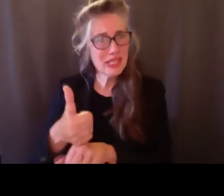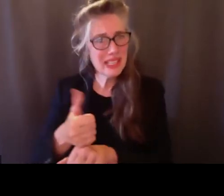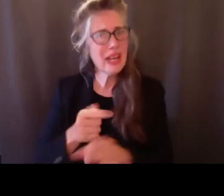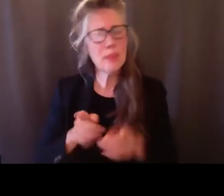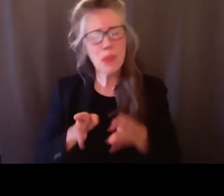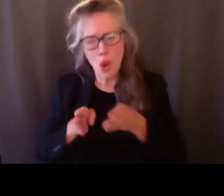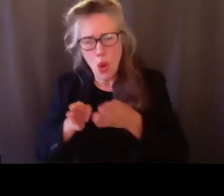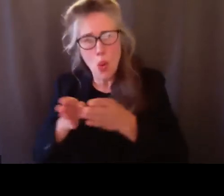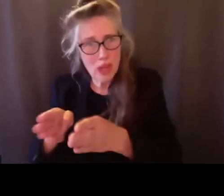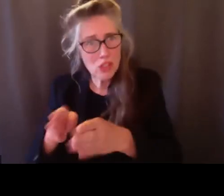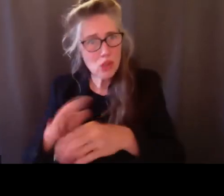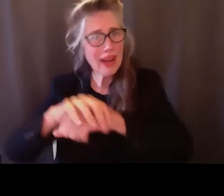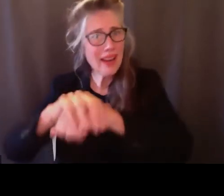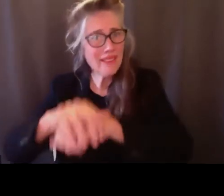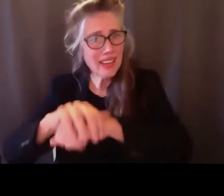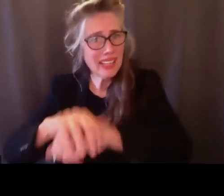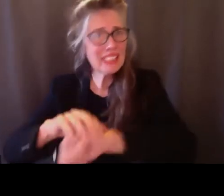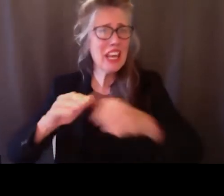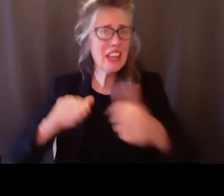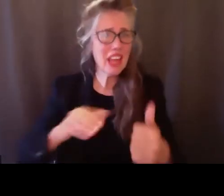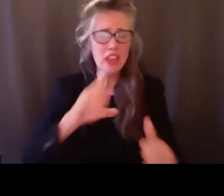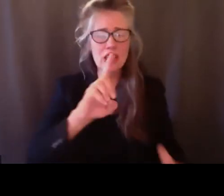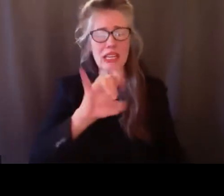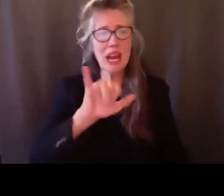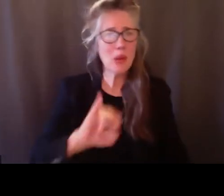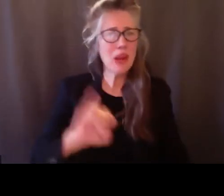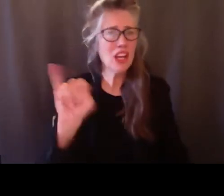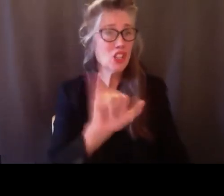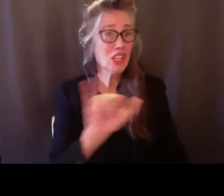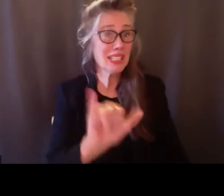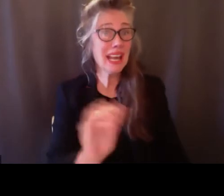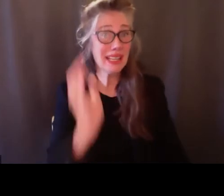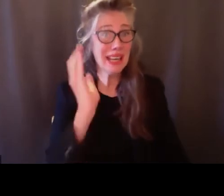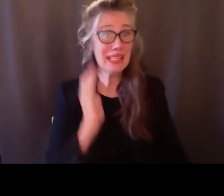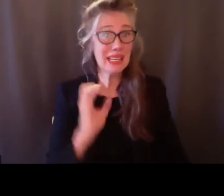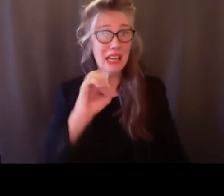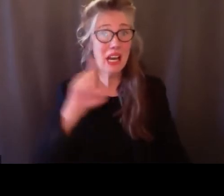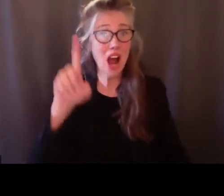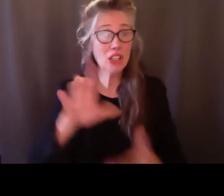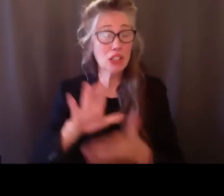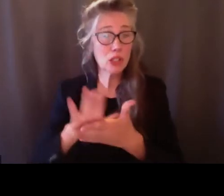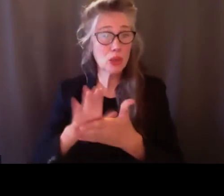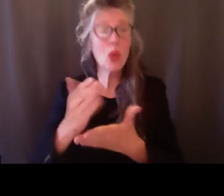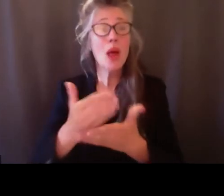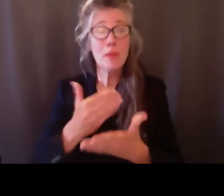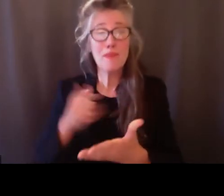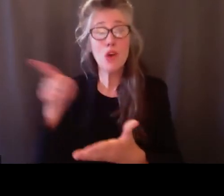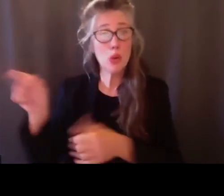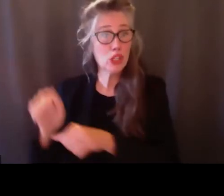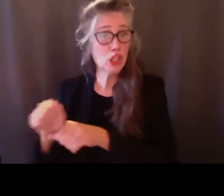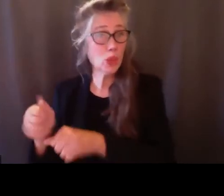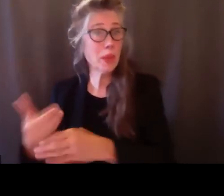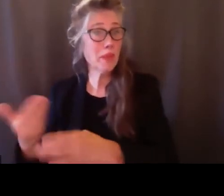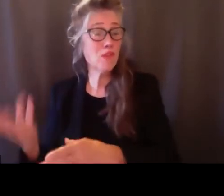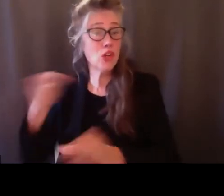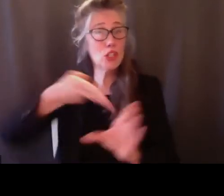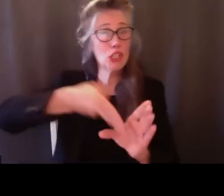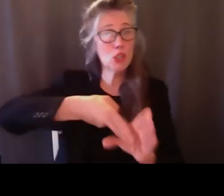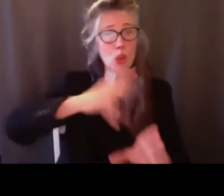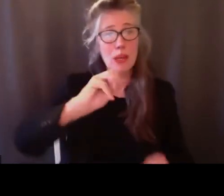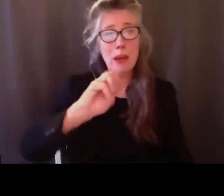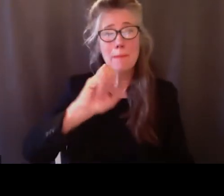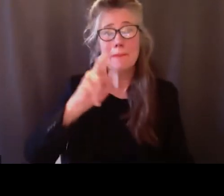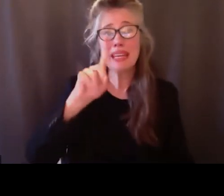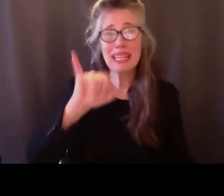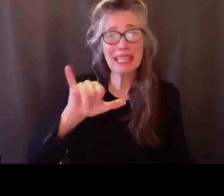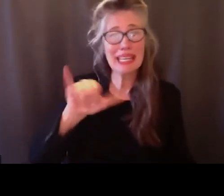in DLI, just as they had at the school Soria Elementary in Oxnard, where she was prior to joining McKinley, that offers both English